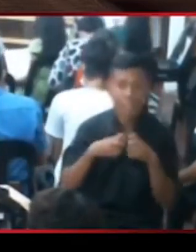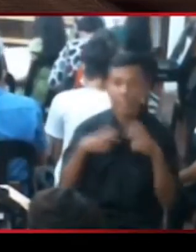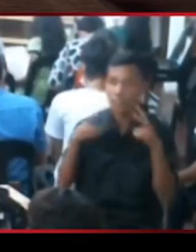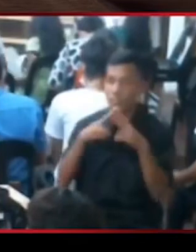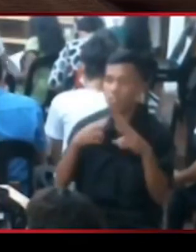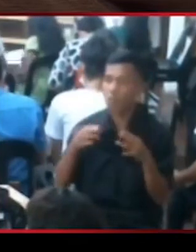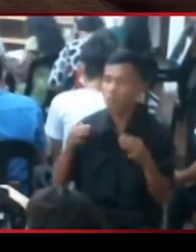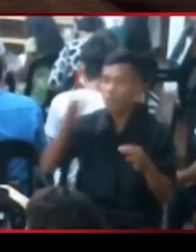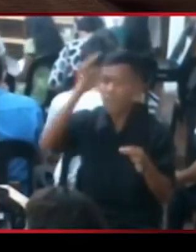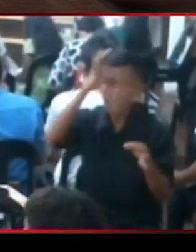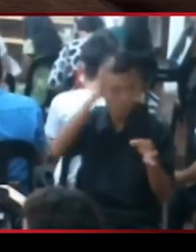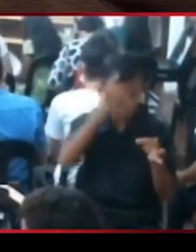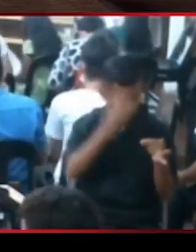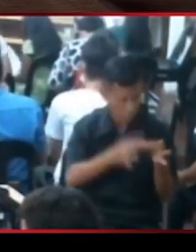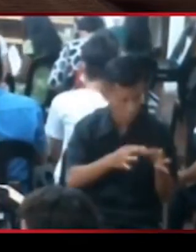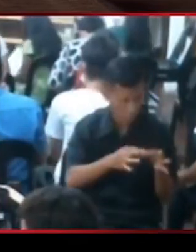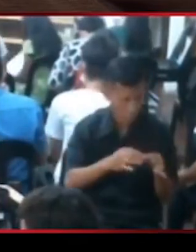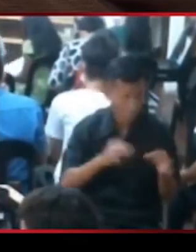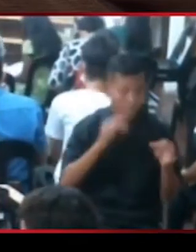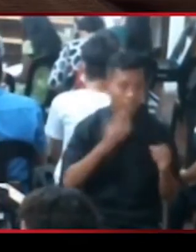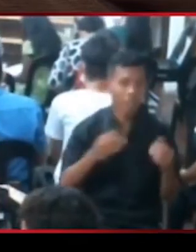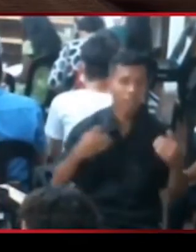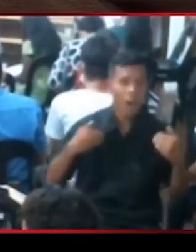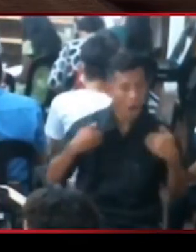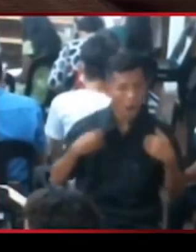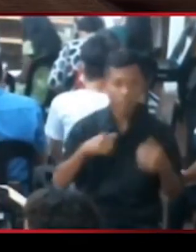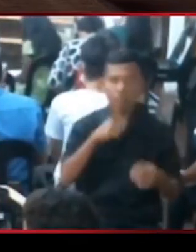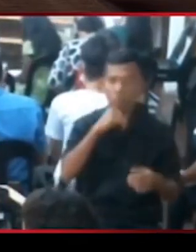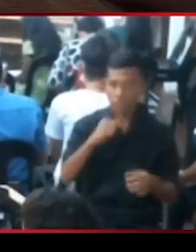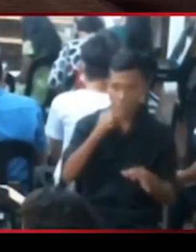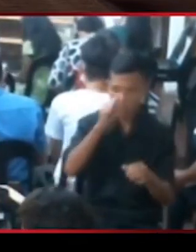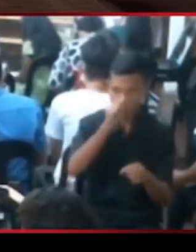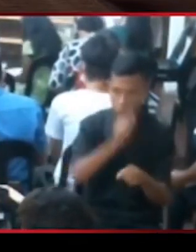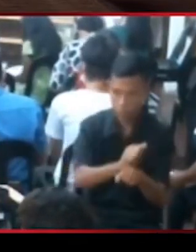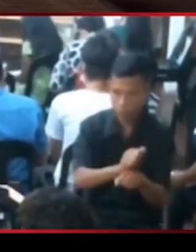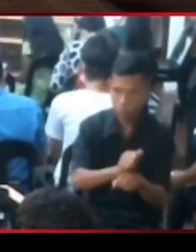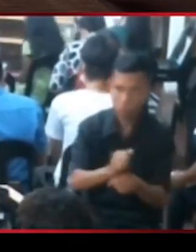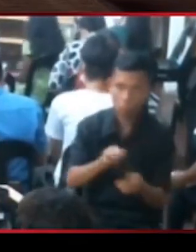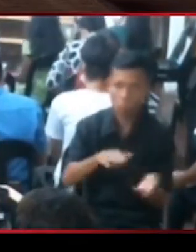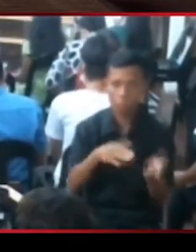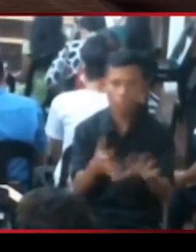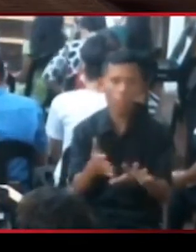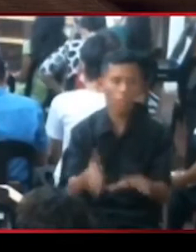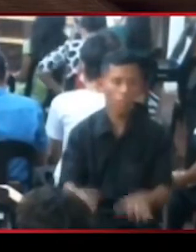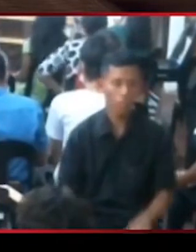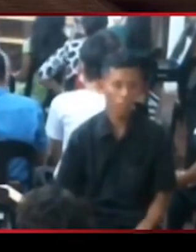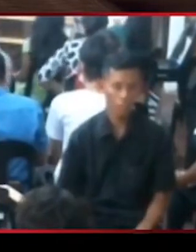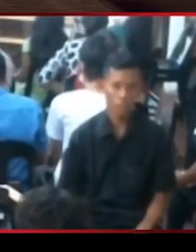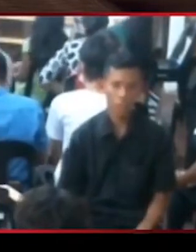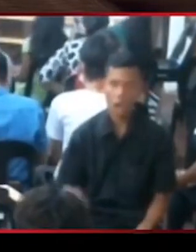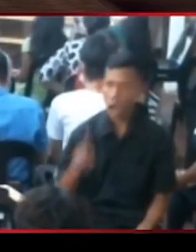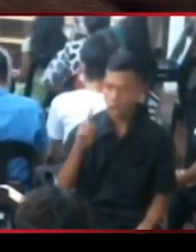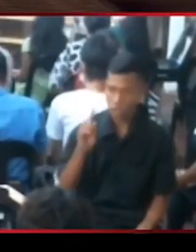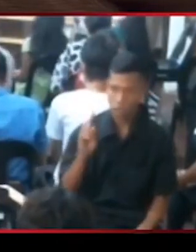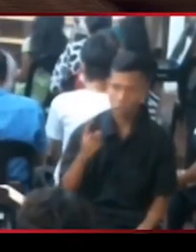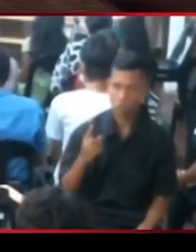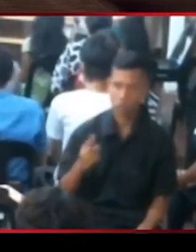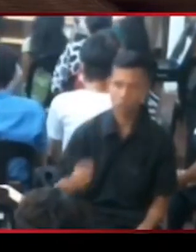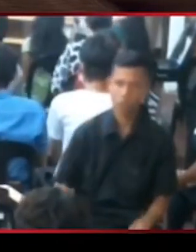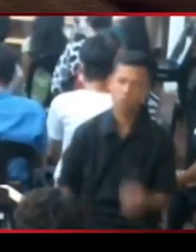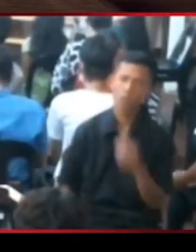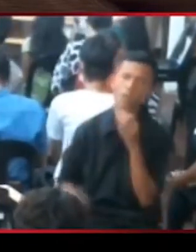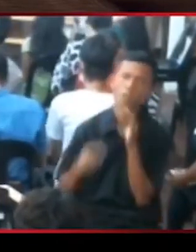so, faith, if it had not works, is dead, being alone. What does that